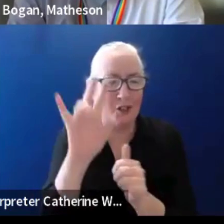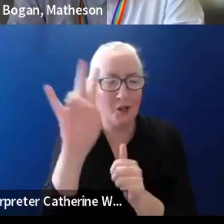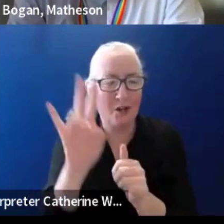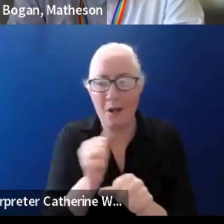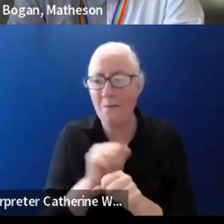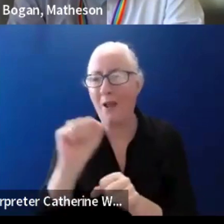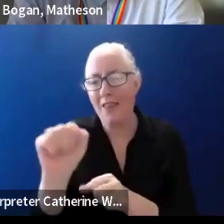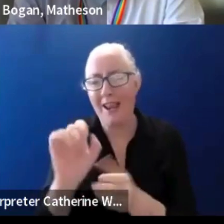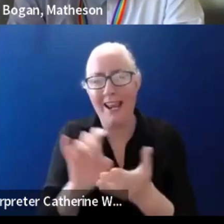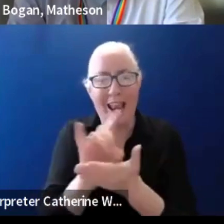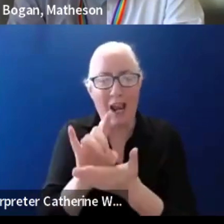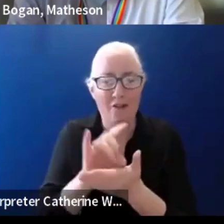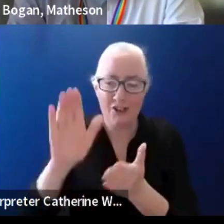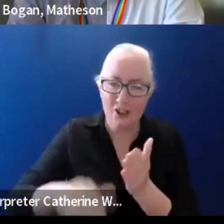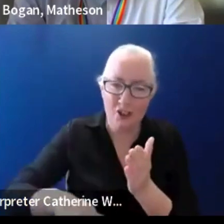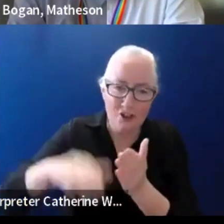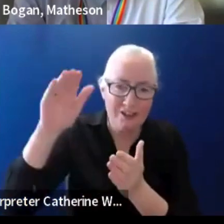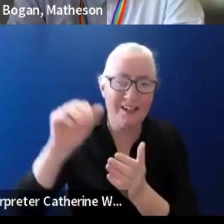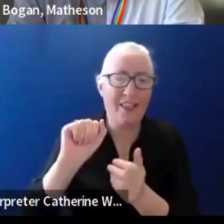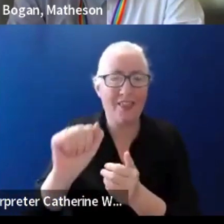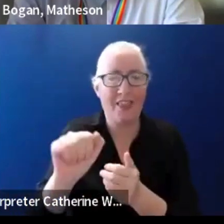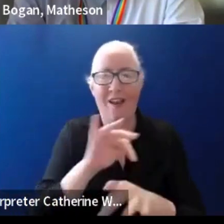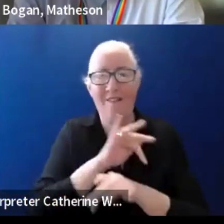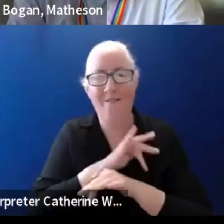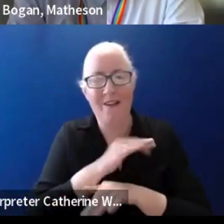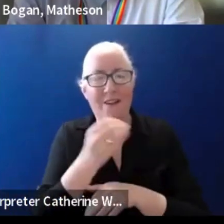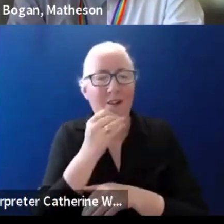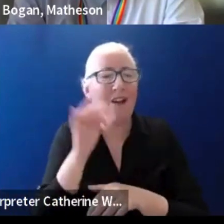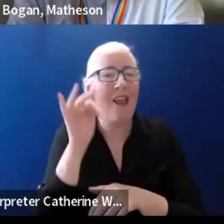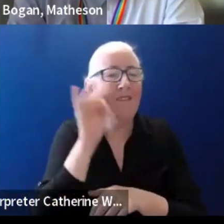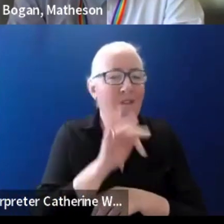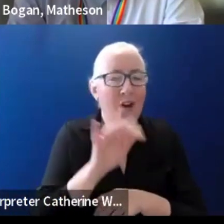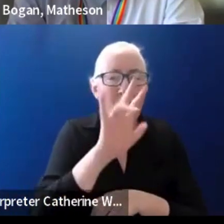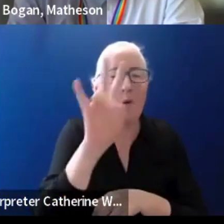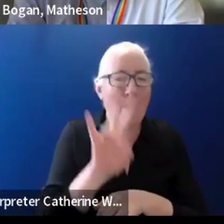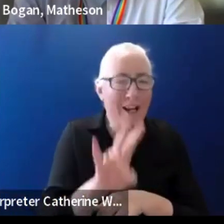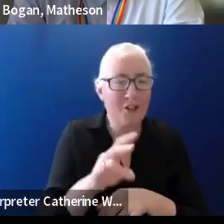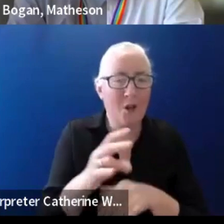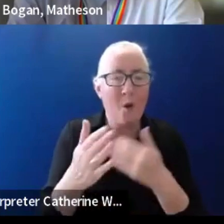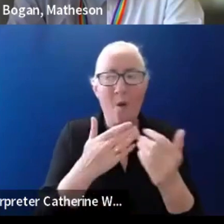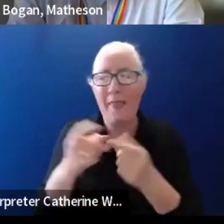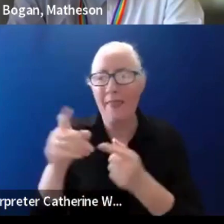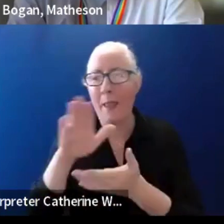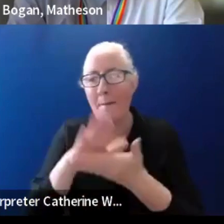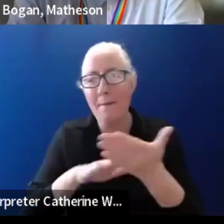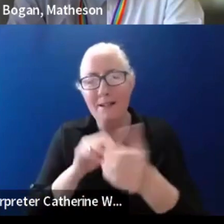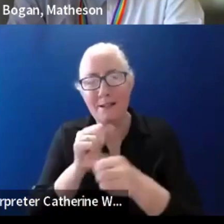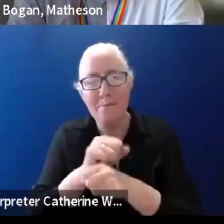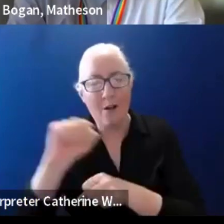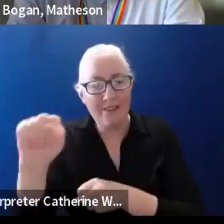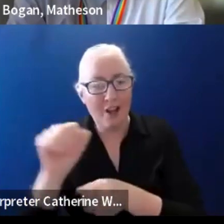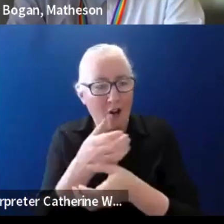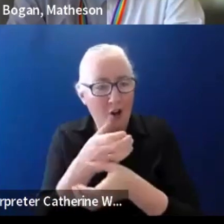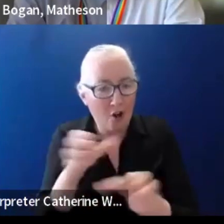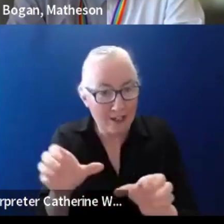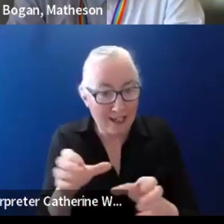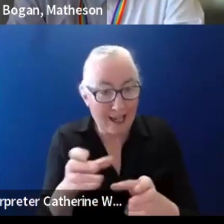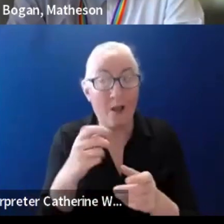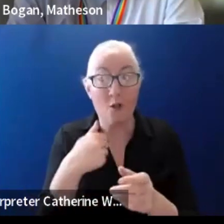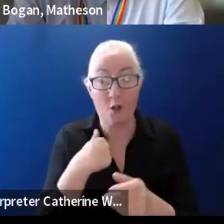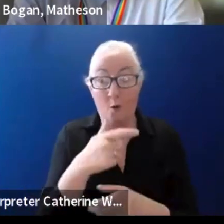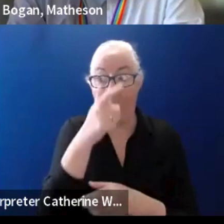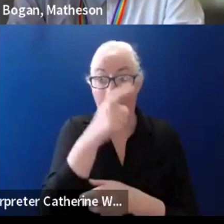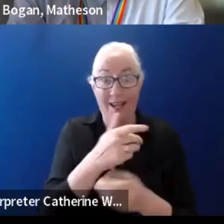their heritage, about their favorite foods, kind of fun questions as well, what they missed about their country. And then we're really lucky